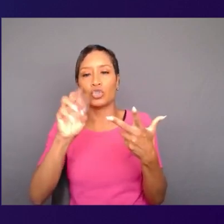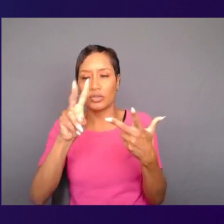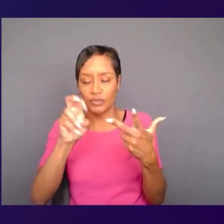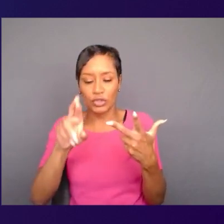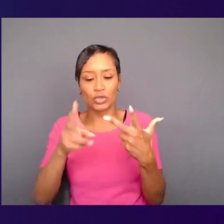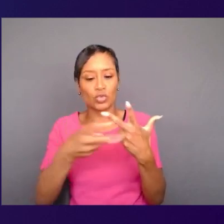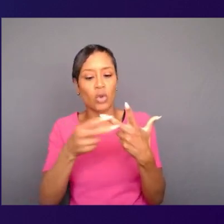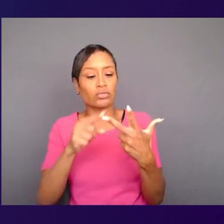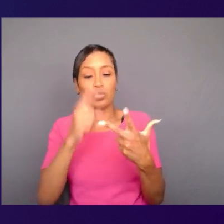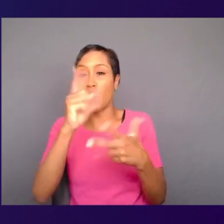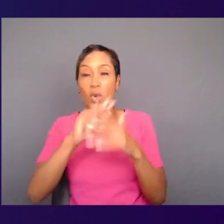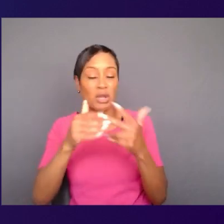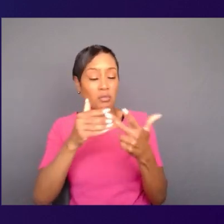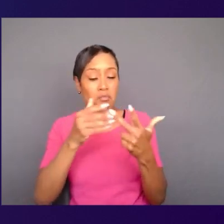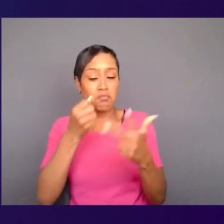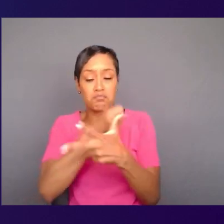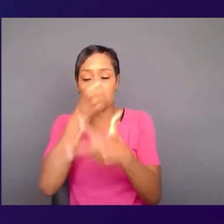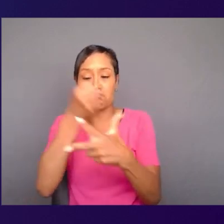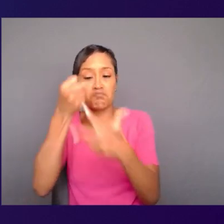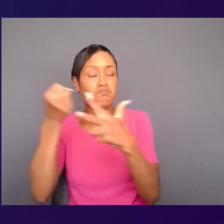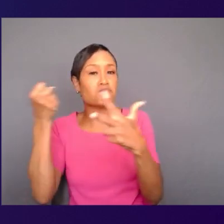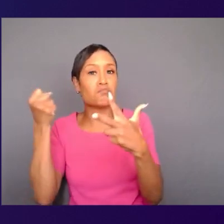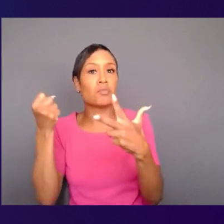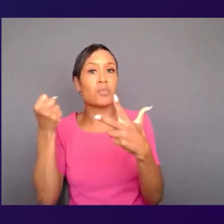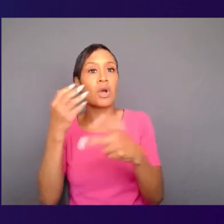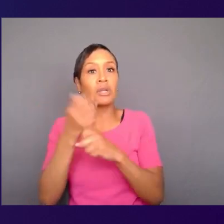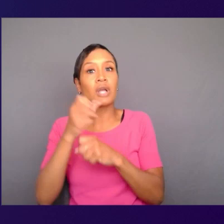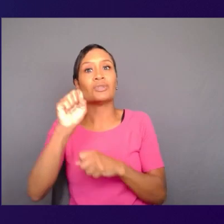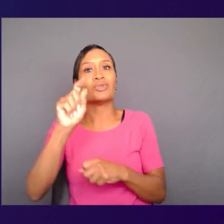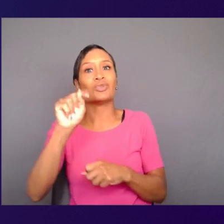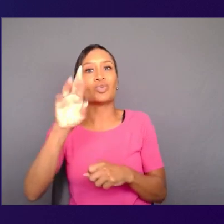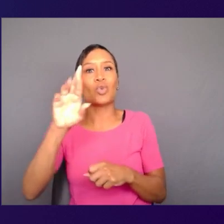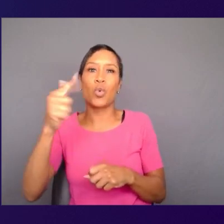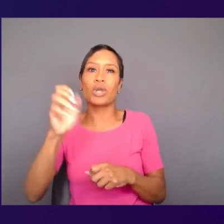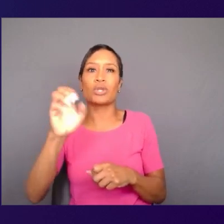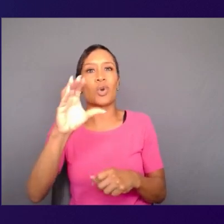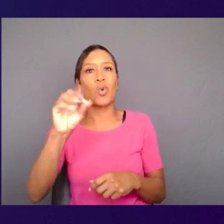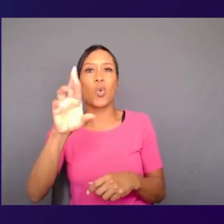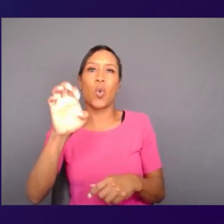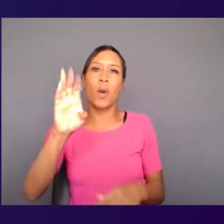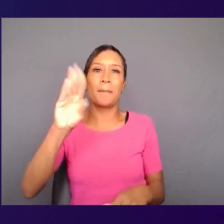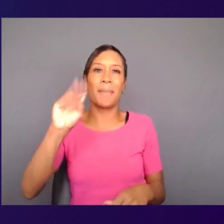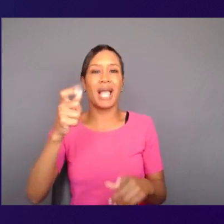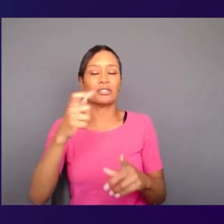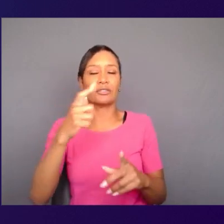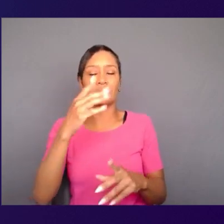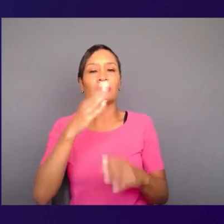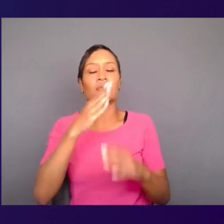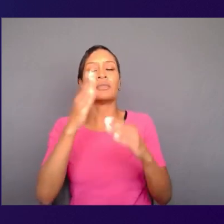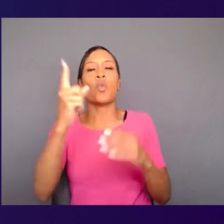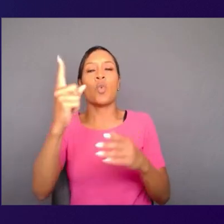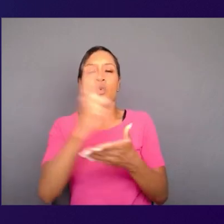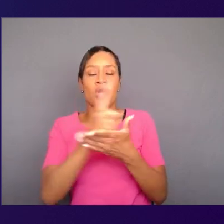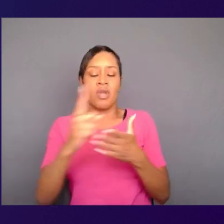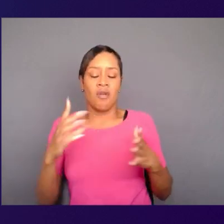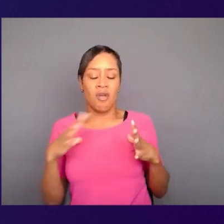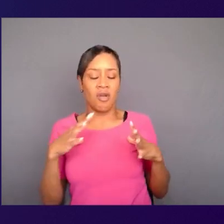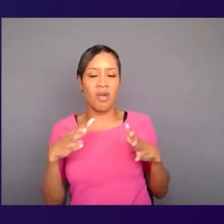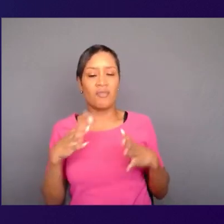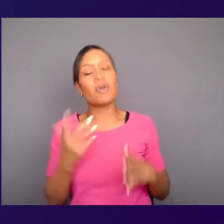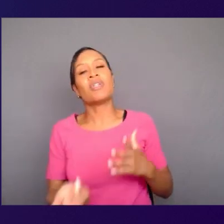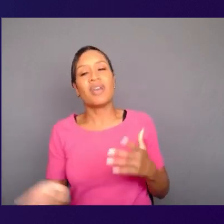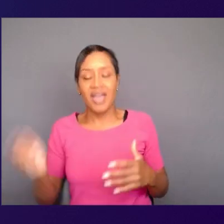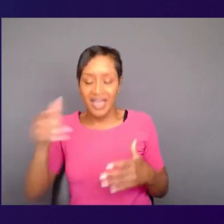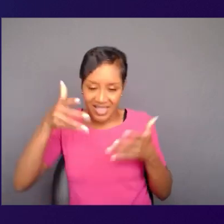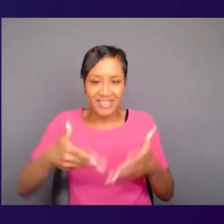really good about hitting that storage core badge kind of milestone. Yeah. And then I gave myself a week off, and then I went back and got the other